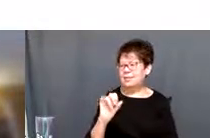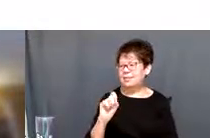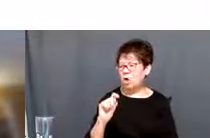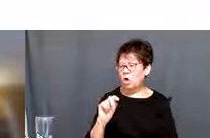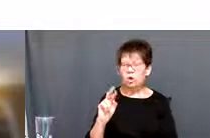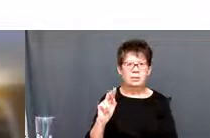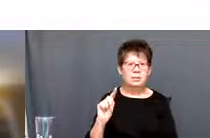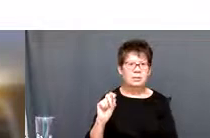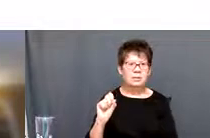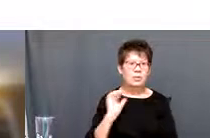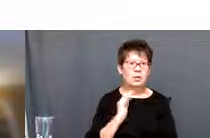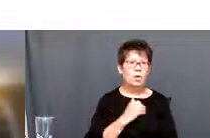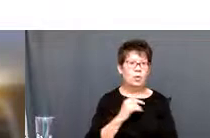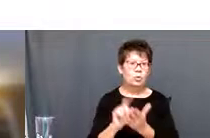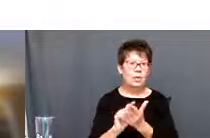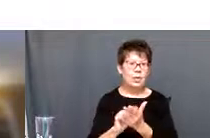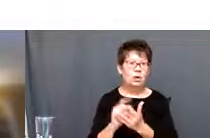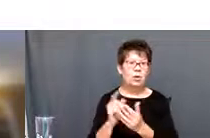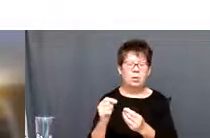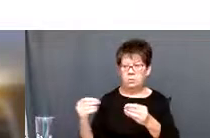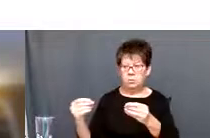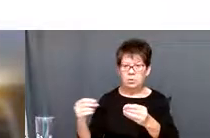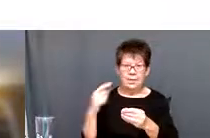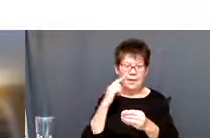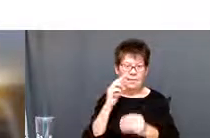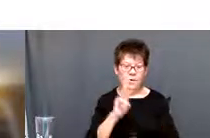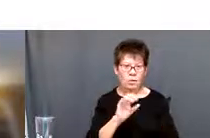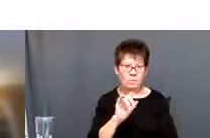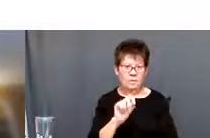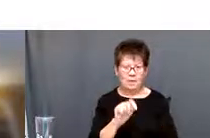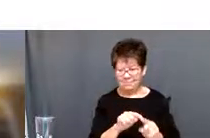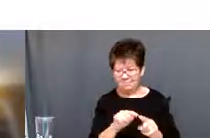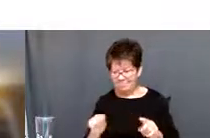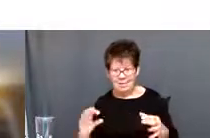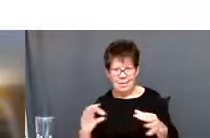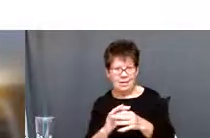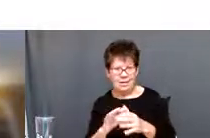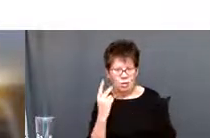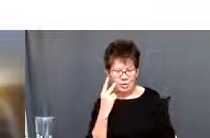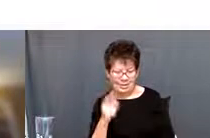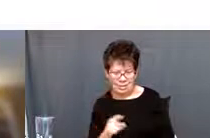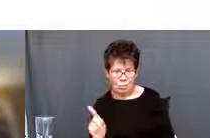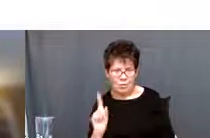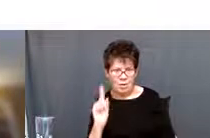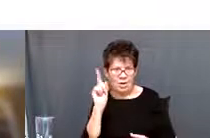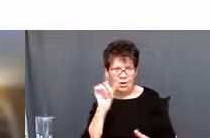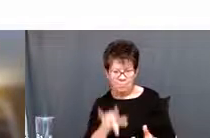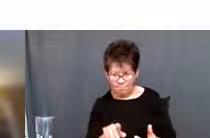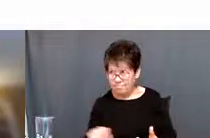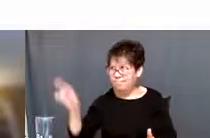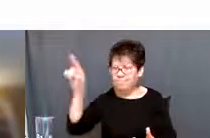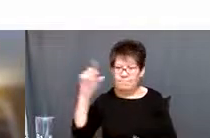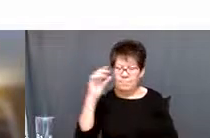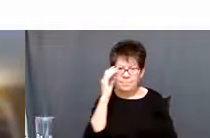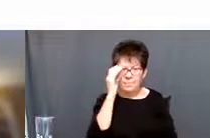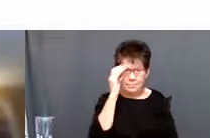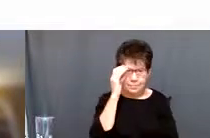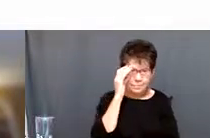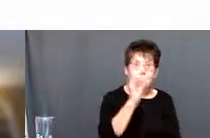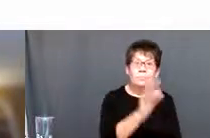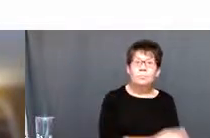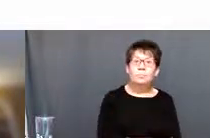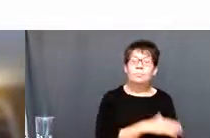and we have the website below, so you can see that. Where you can find that information. So with